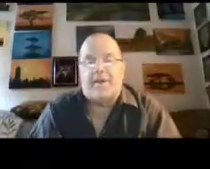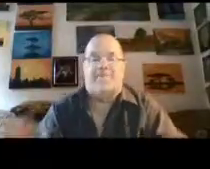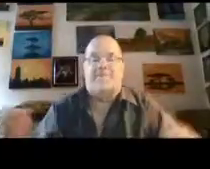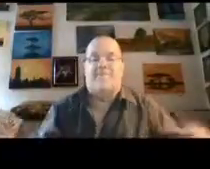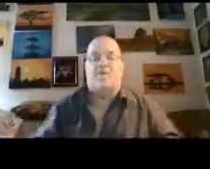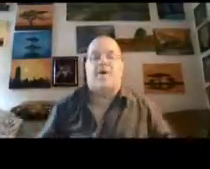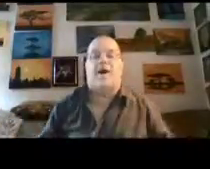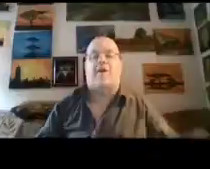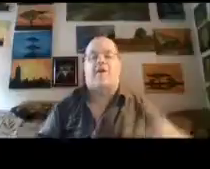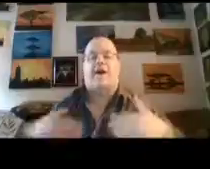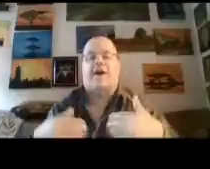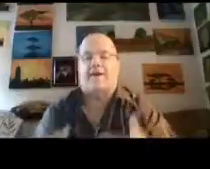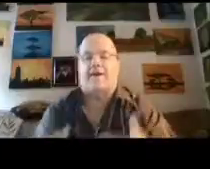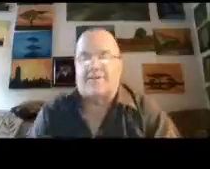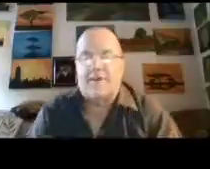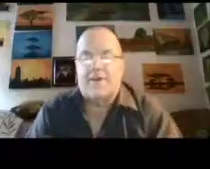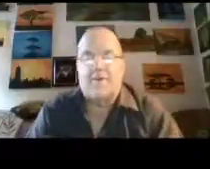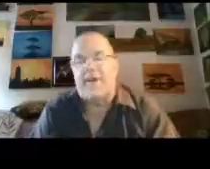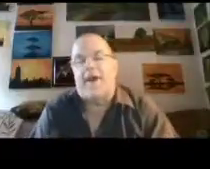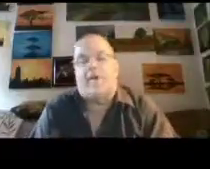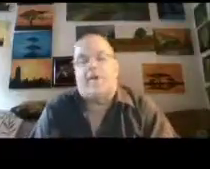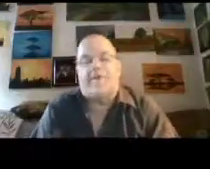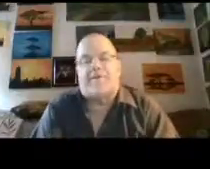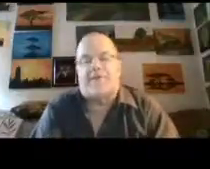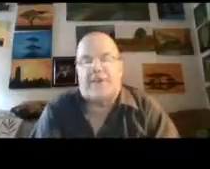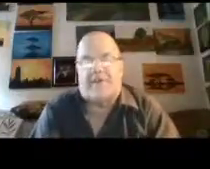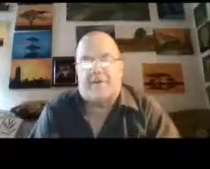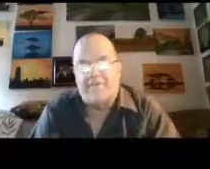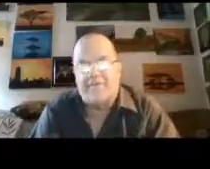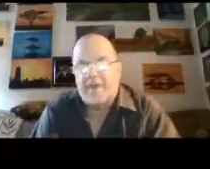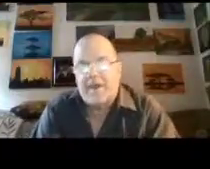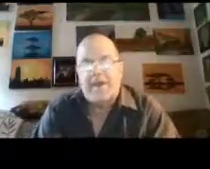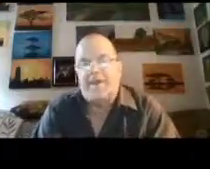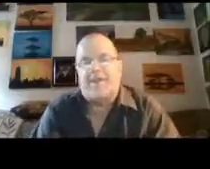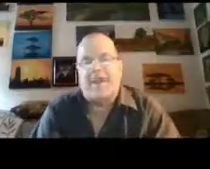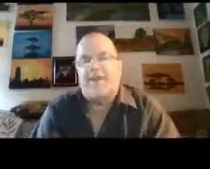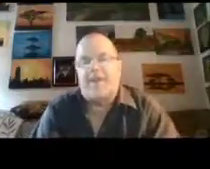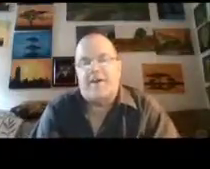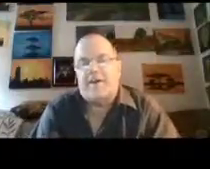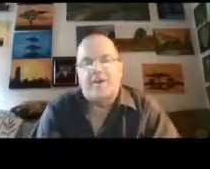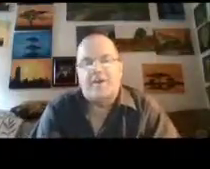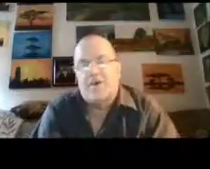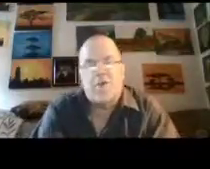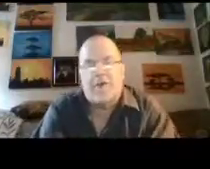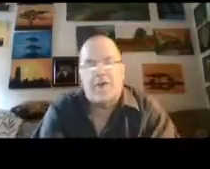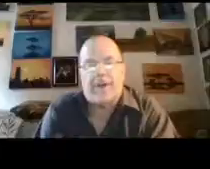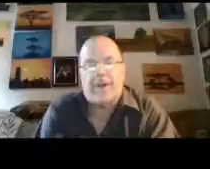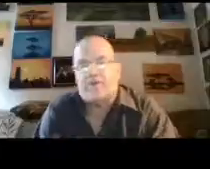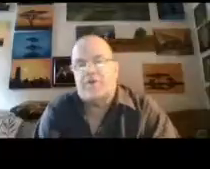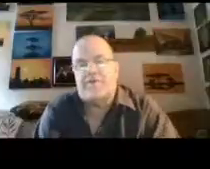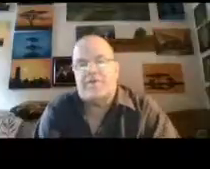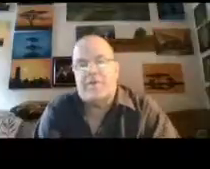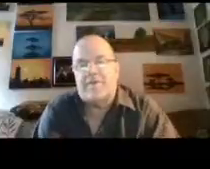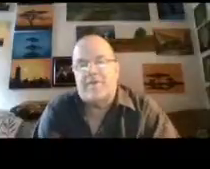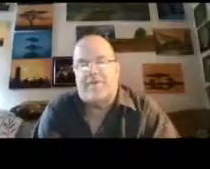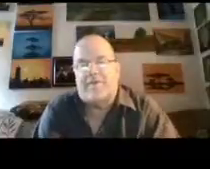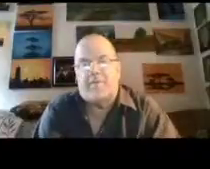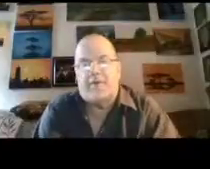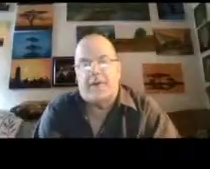you. I mean, the way I look at it is right now I'm 57. In 10 years, whether I do